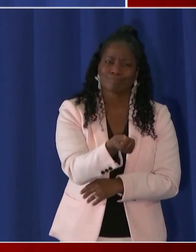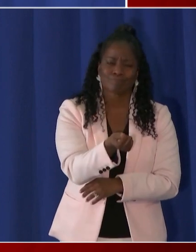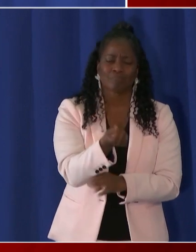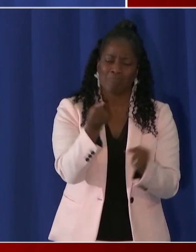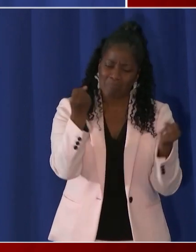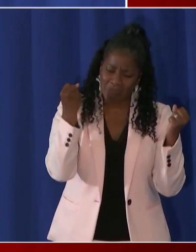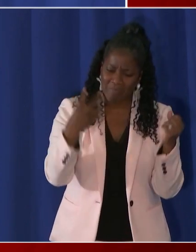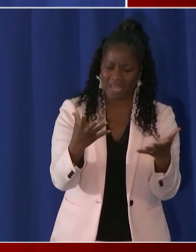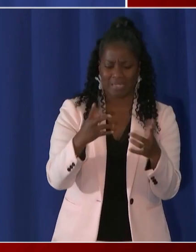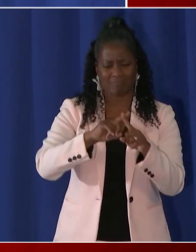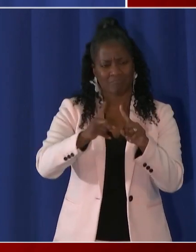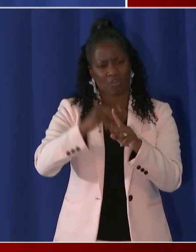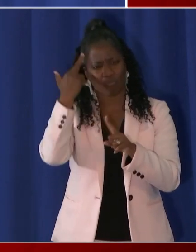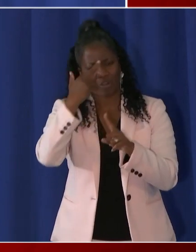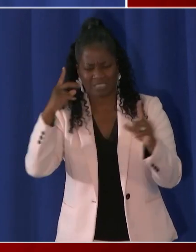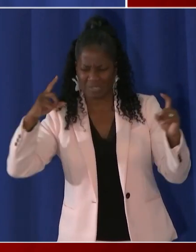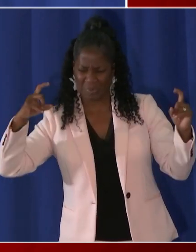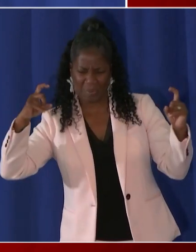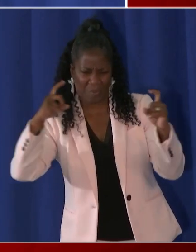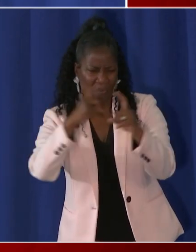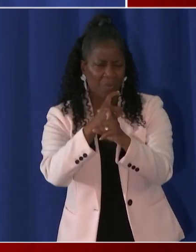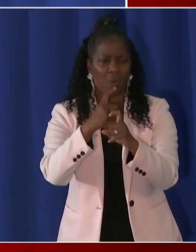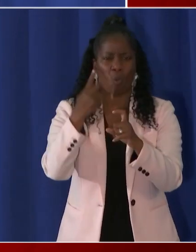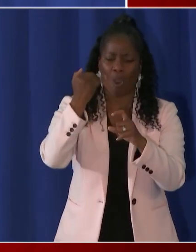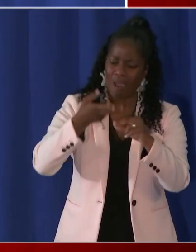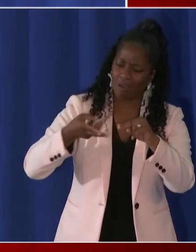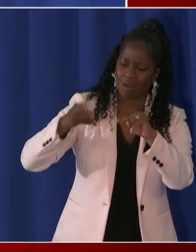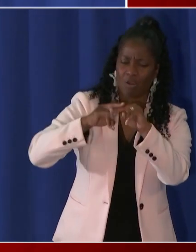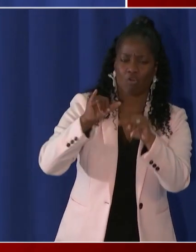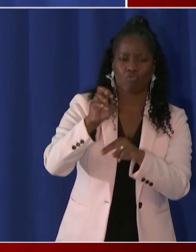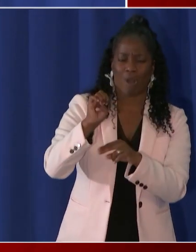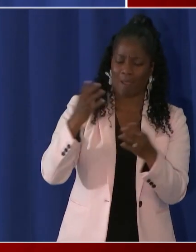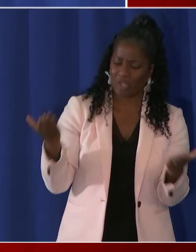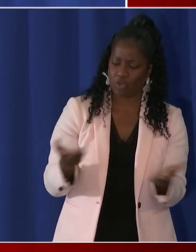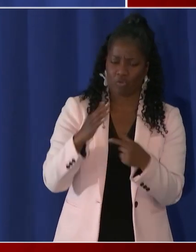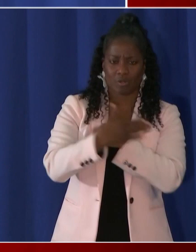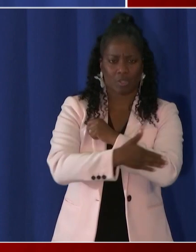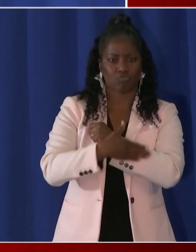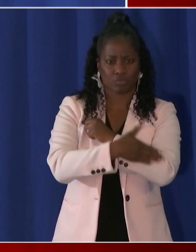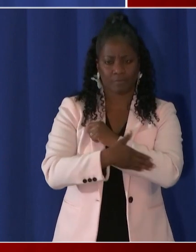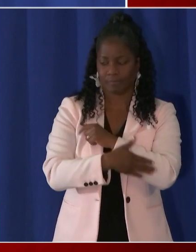complex reasons that we're seeing increased violence in our country.